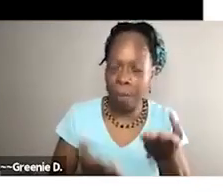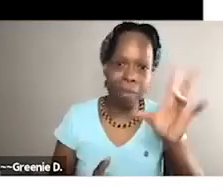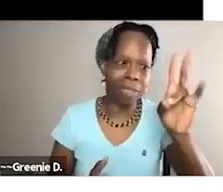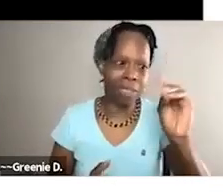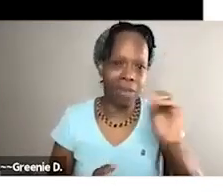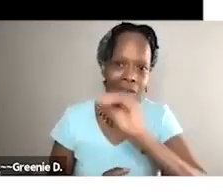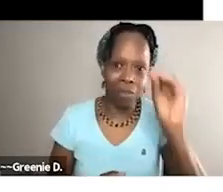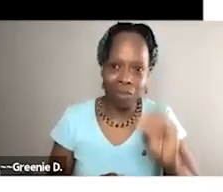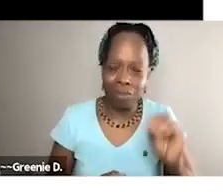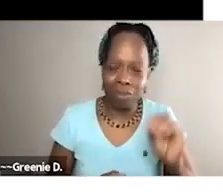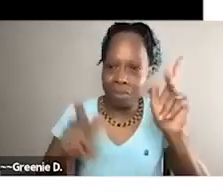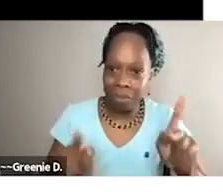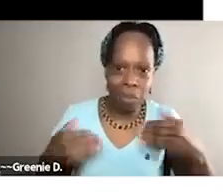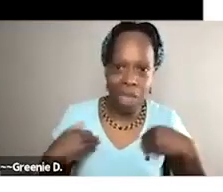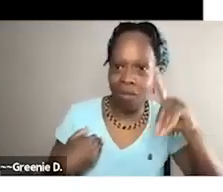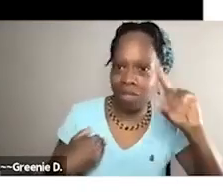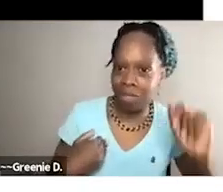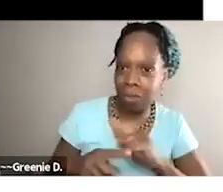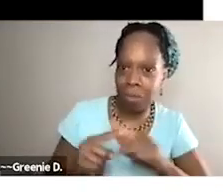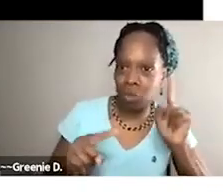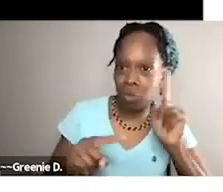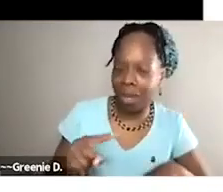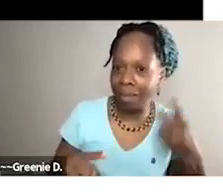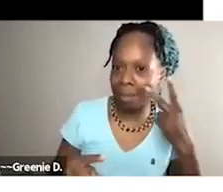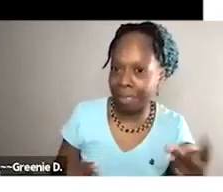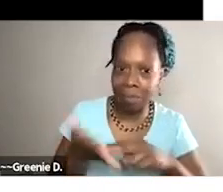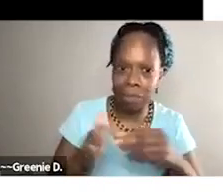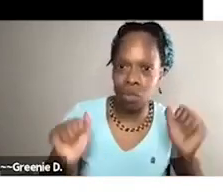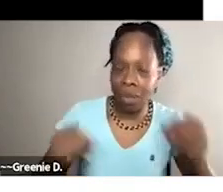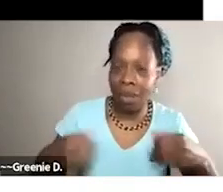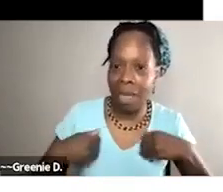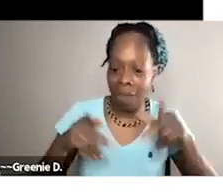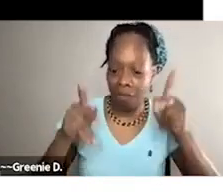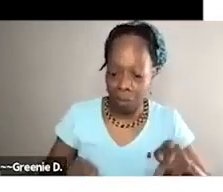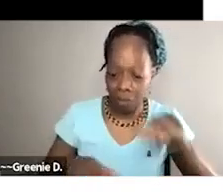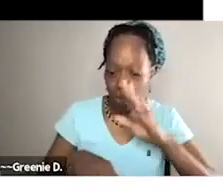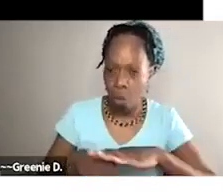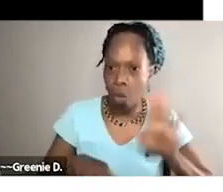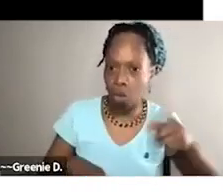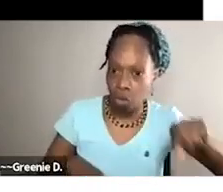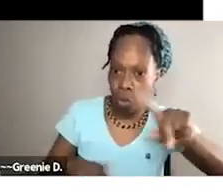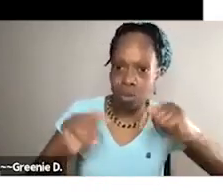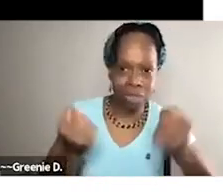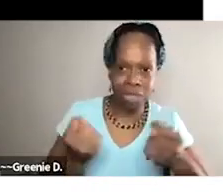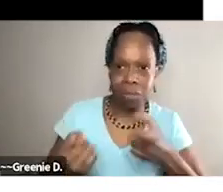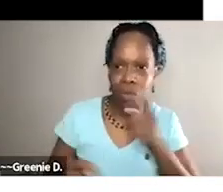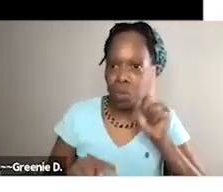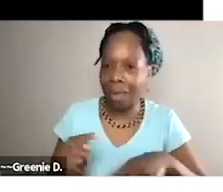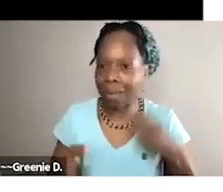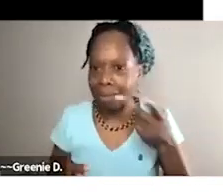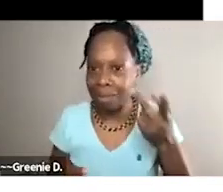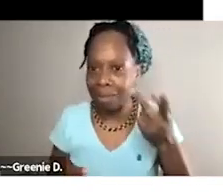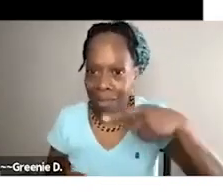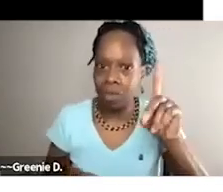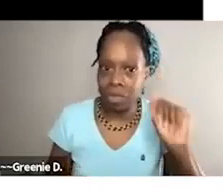disability. And if we can really inclusively build these features into our products and use the expertise of people with disabilities, one, we're